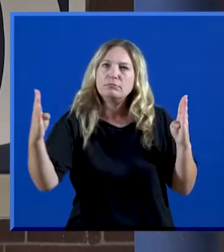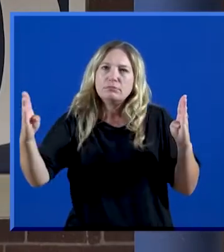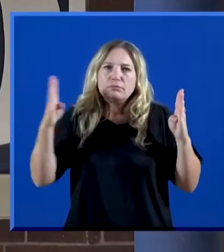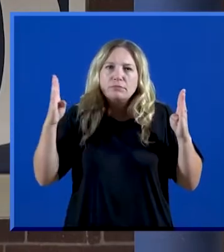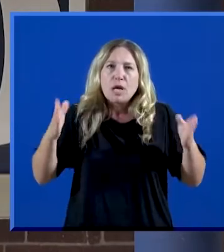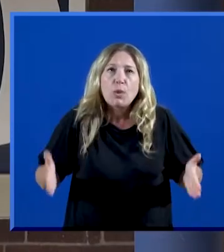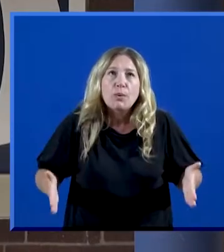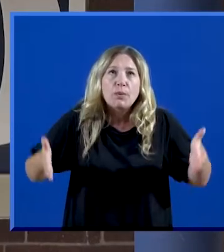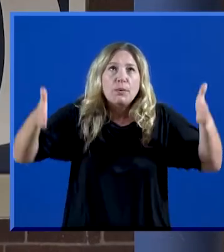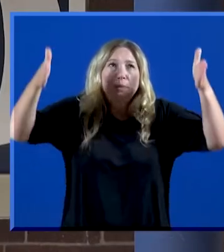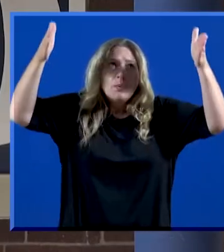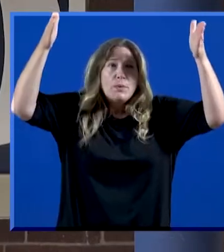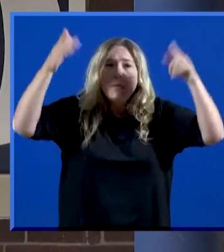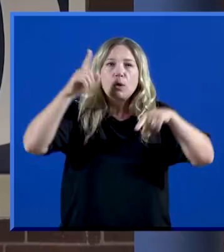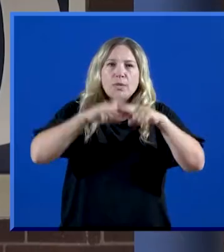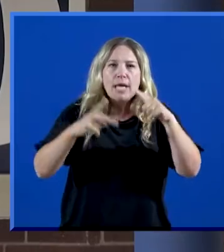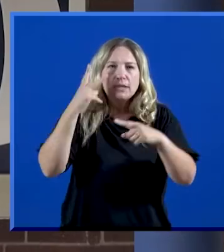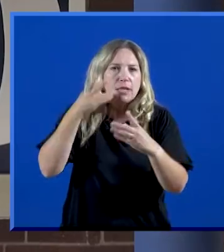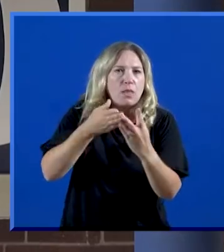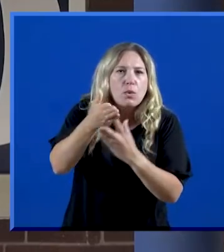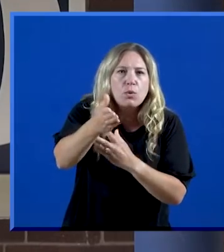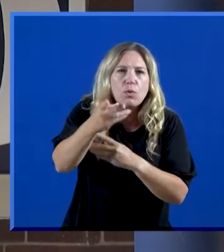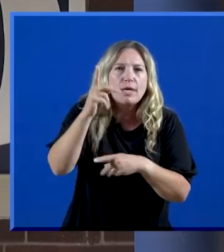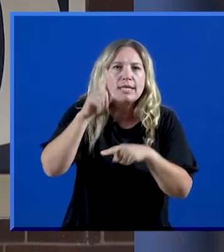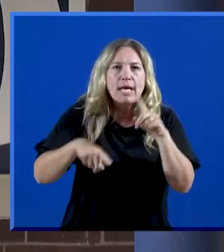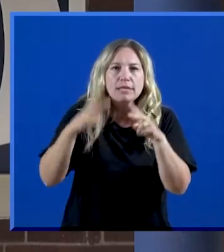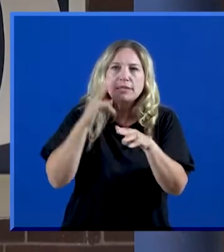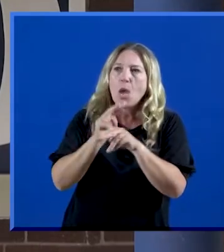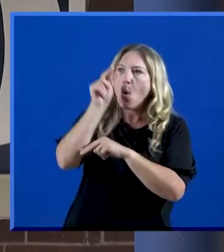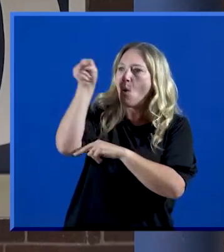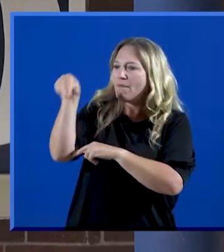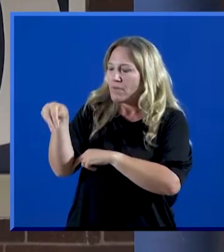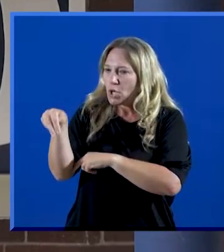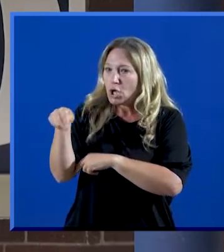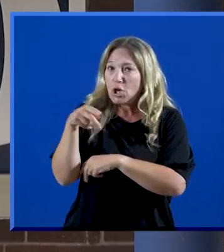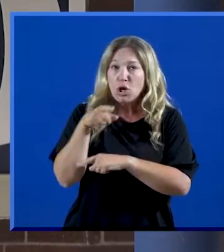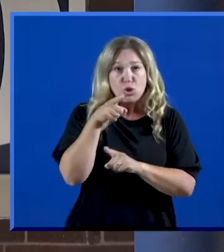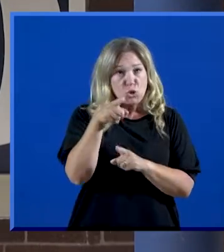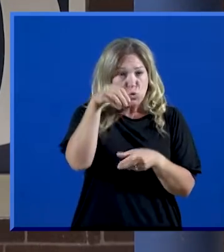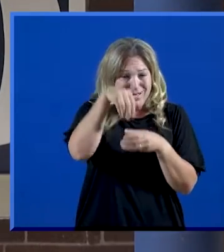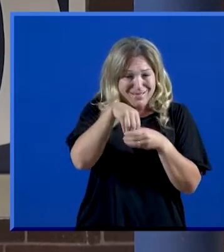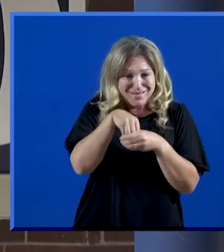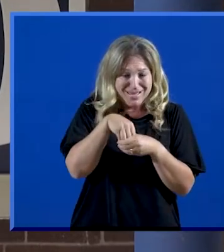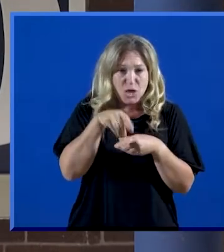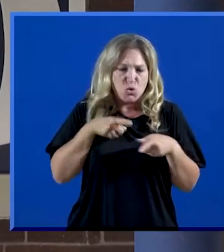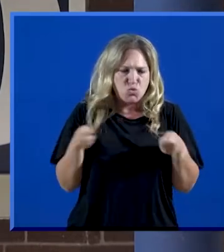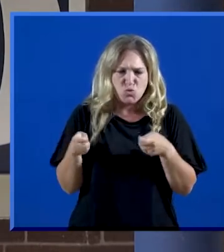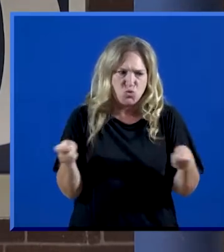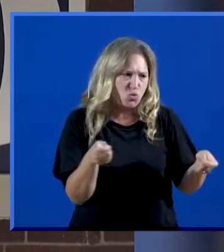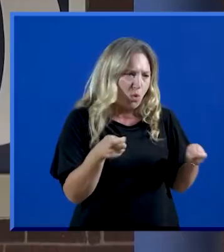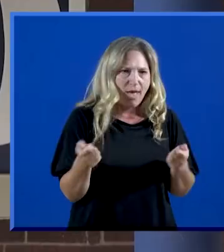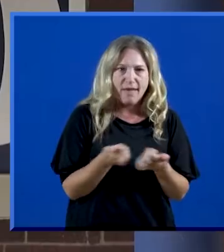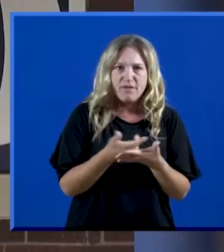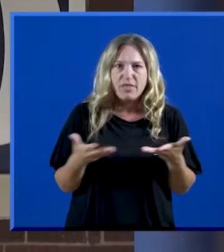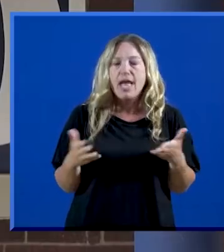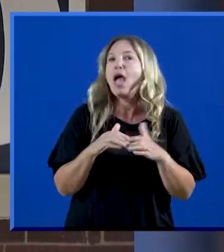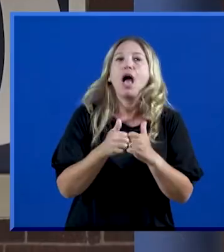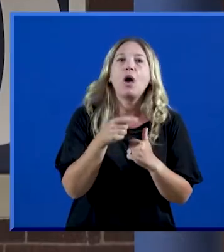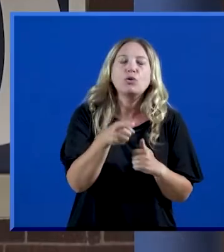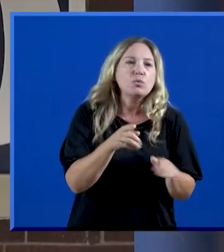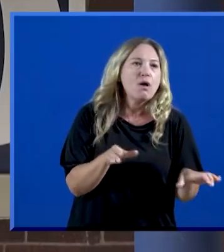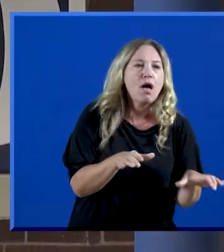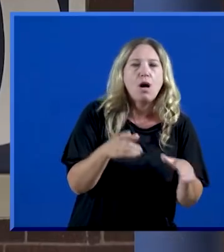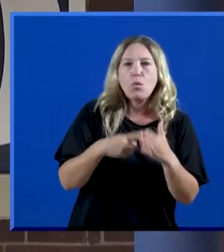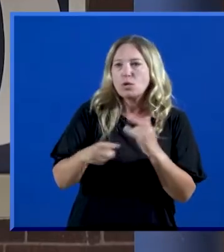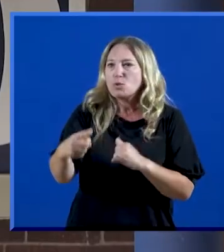the walls that stretch as high as the sky, and you can't see through them or over them. Everything inside that square, you are in control of. How